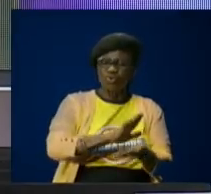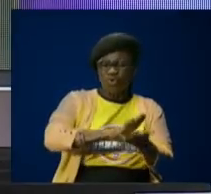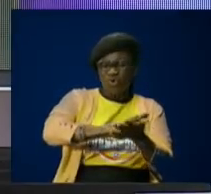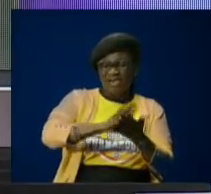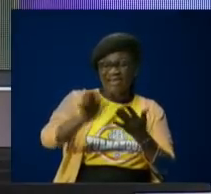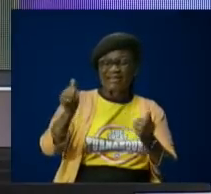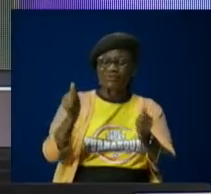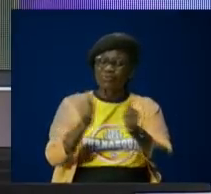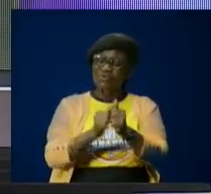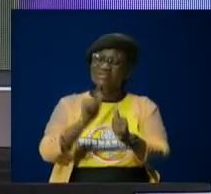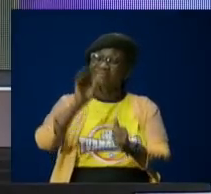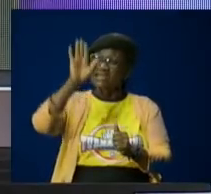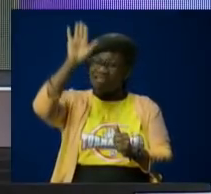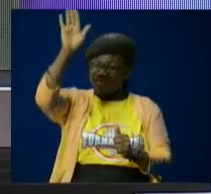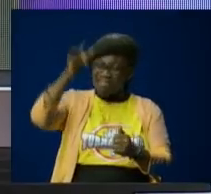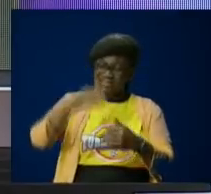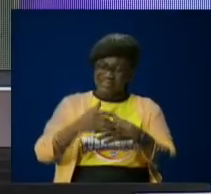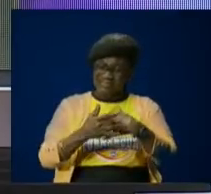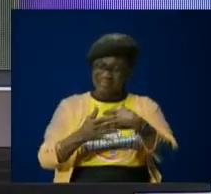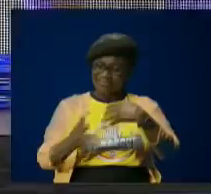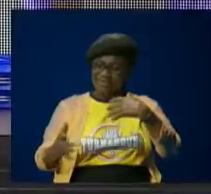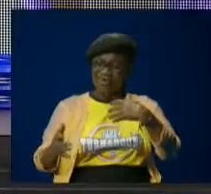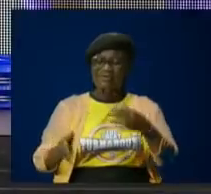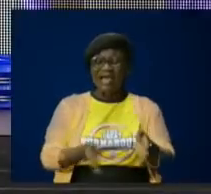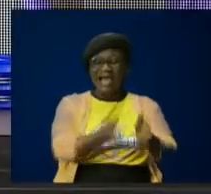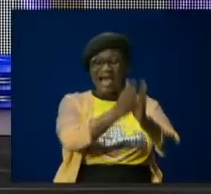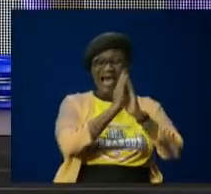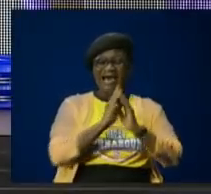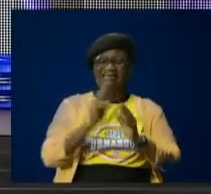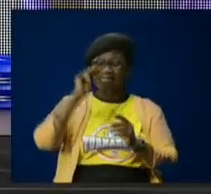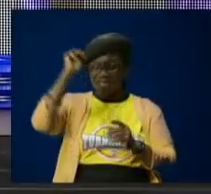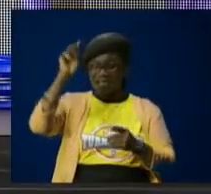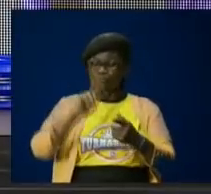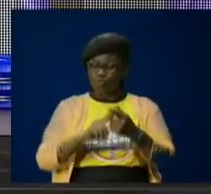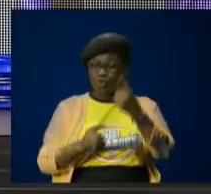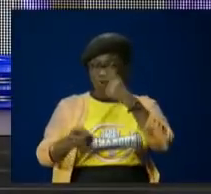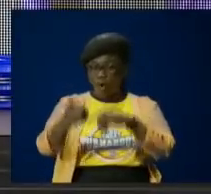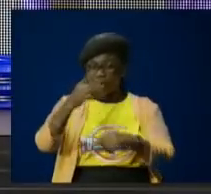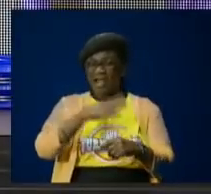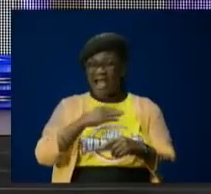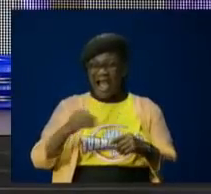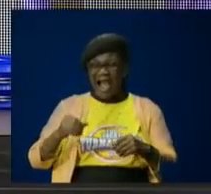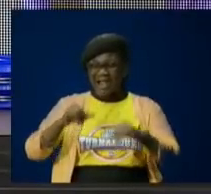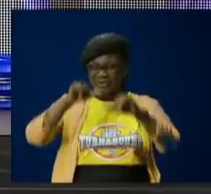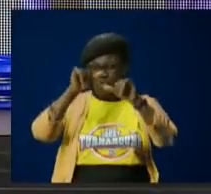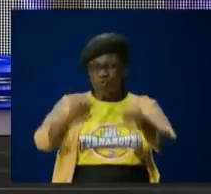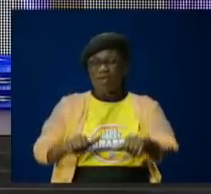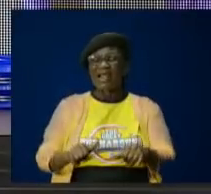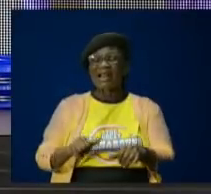Ask him to come and dwell in you. Tell him you want him in the boat of your life.